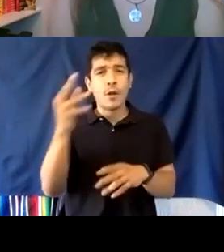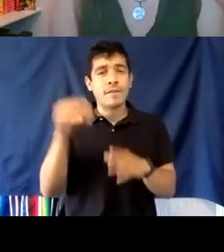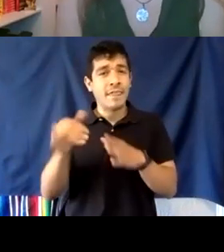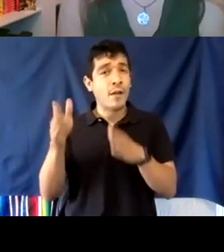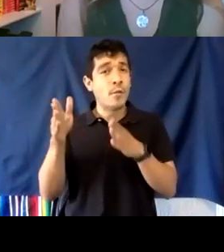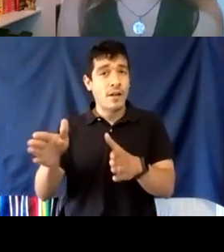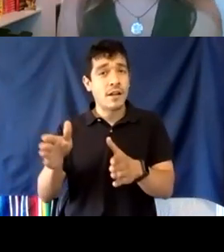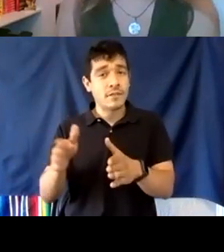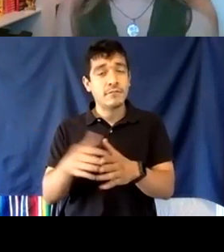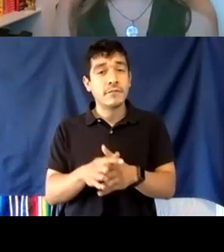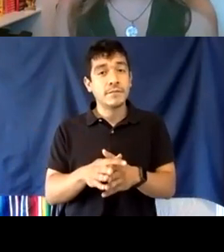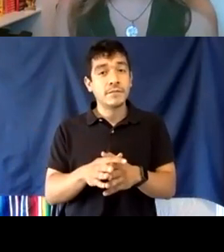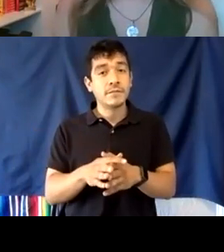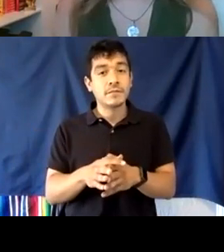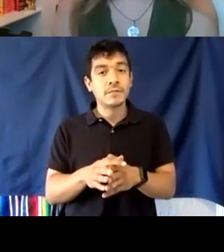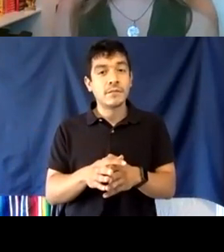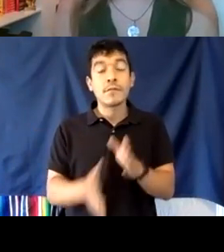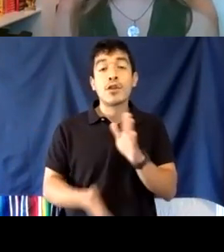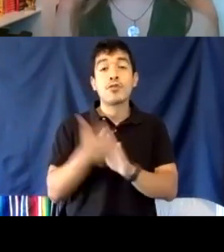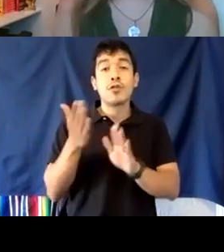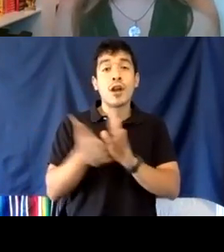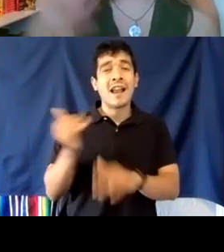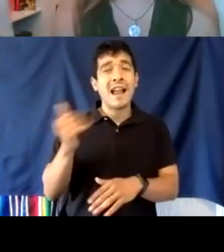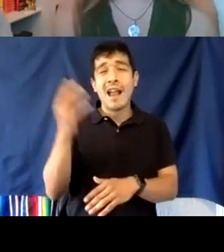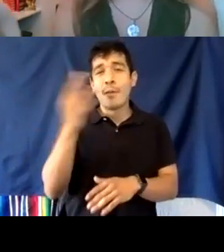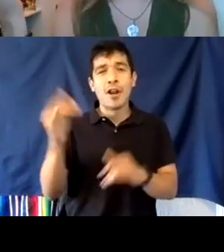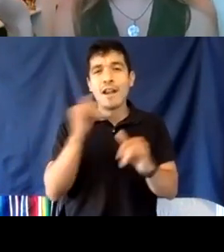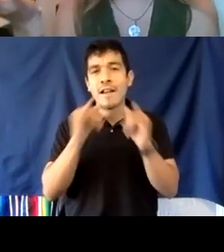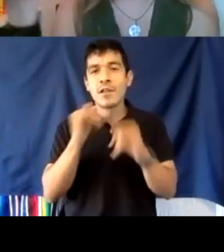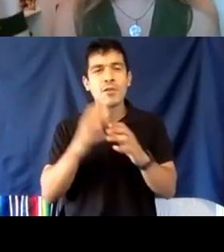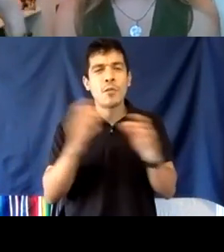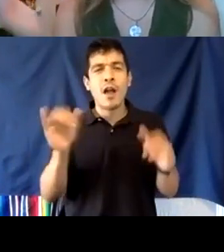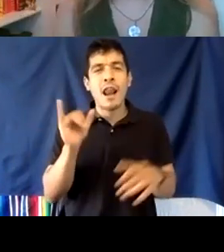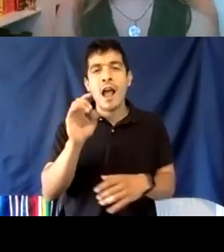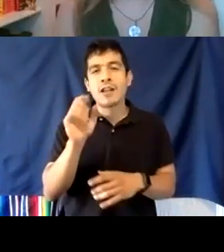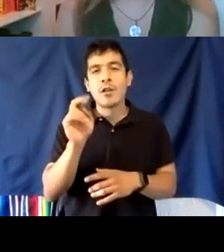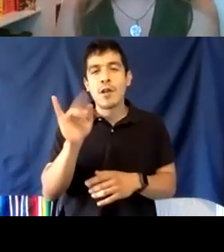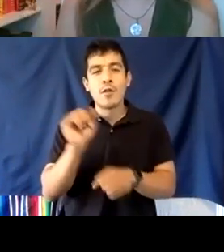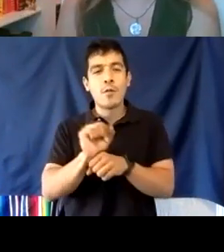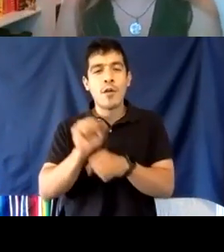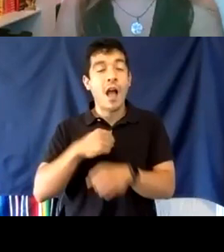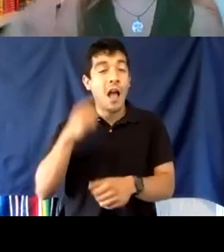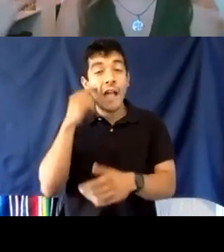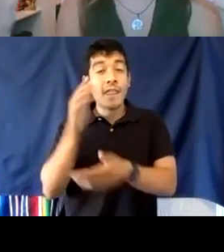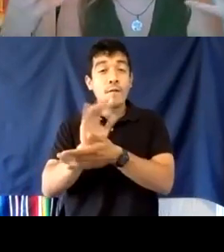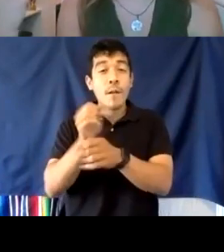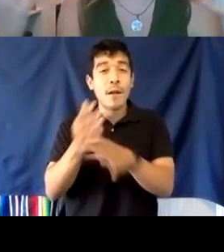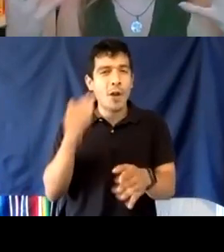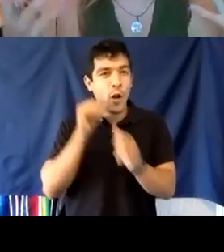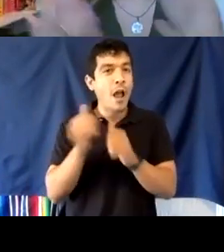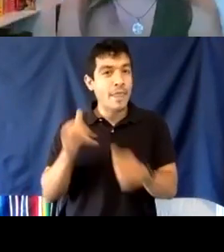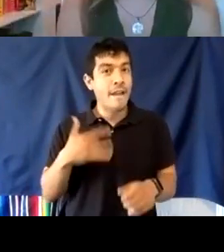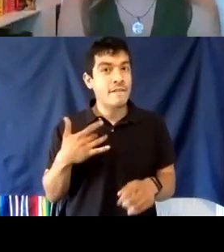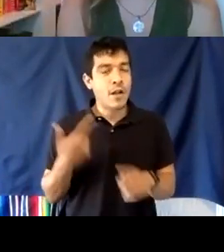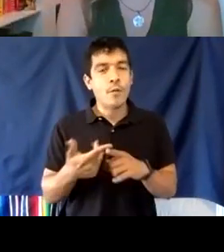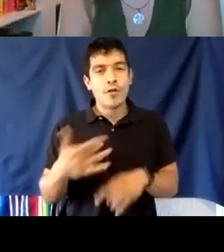well. Running a beautiful interview is so much like documentary work. I think that filmmakers know how that feels when you feel like you're